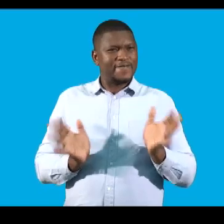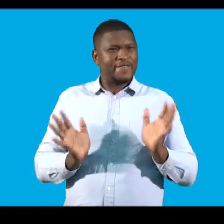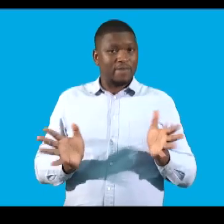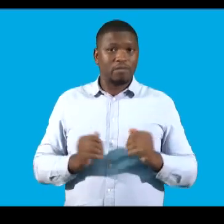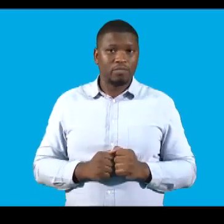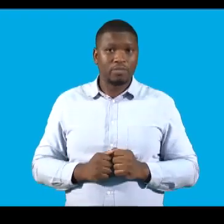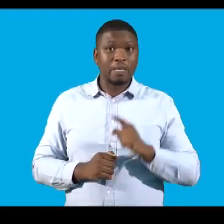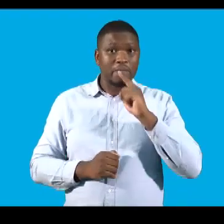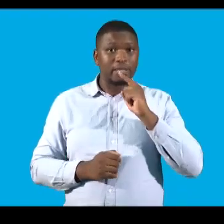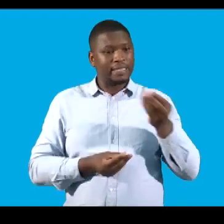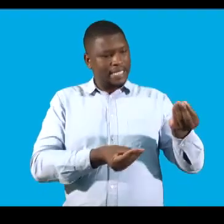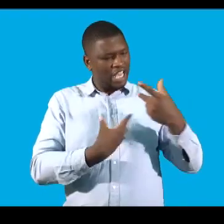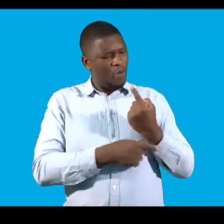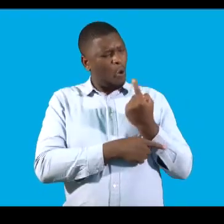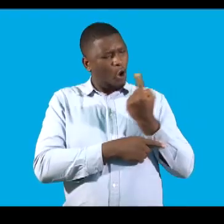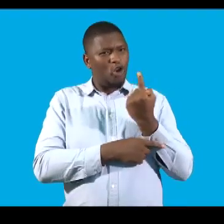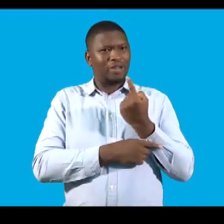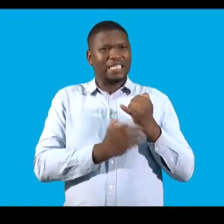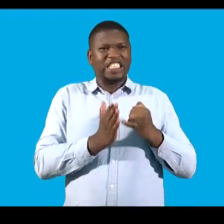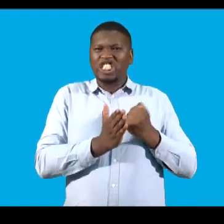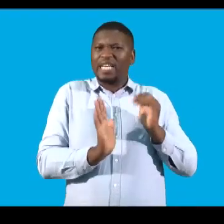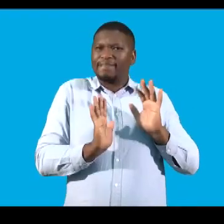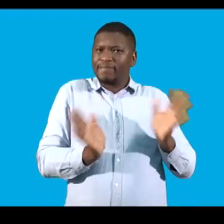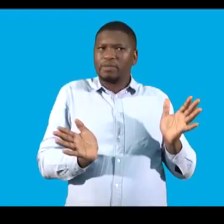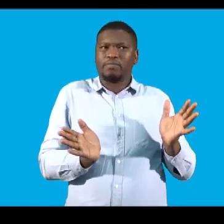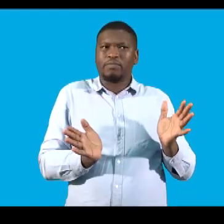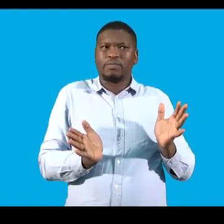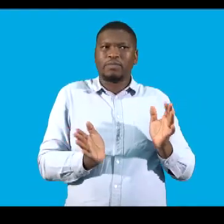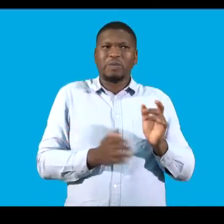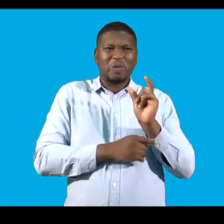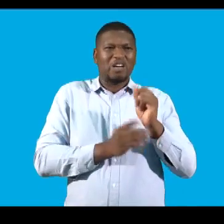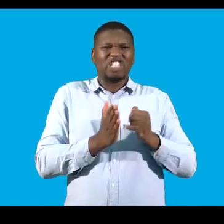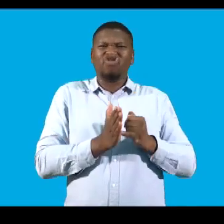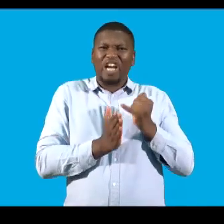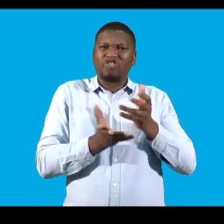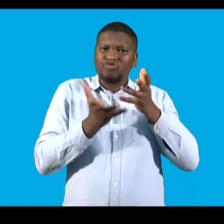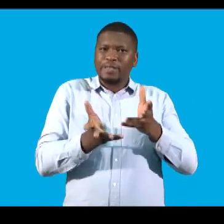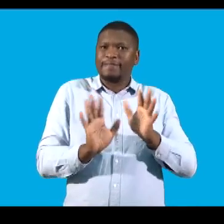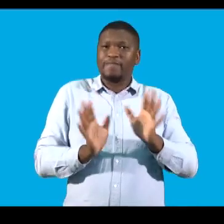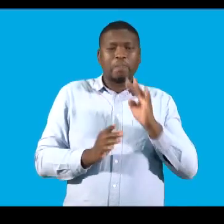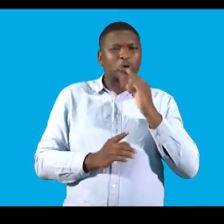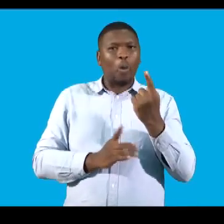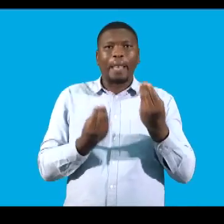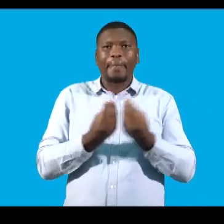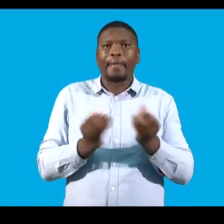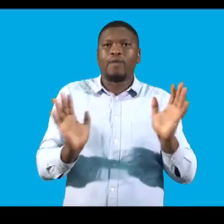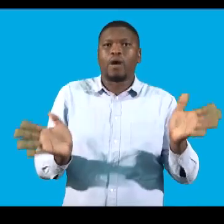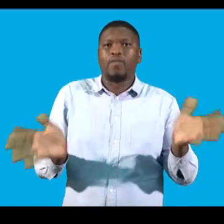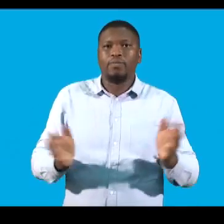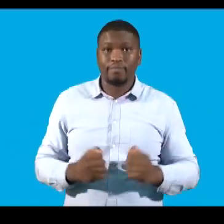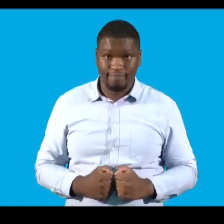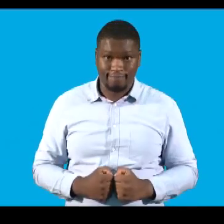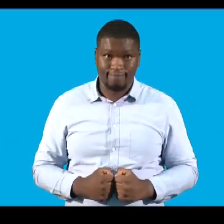as bring me only just this. The word just this, one thing, right?